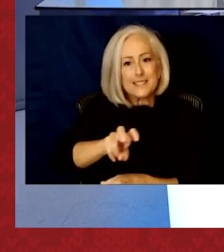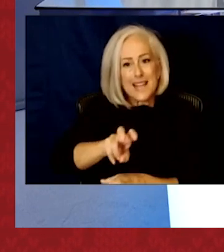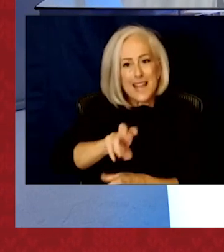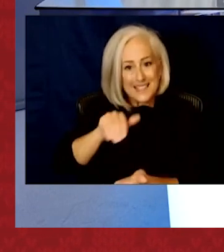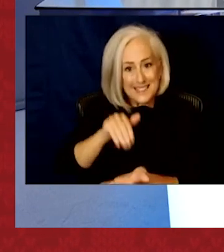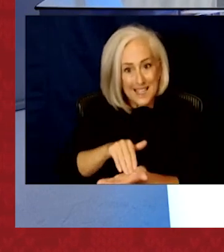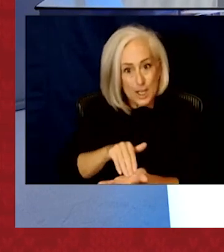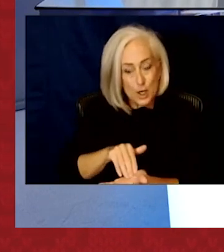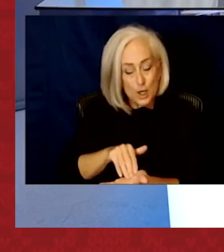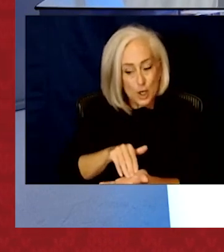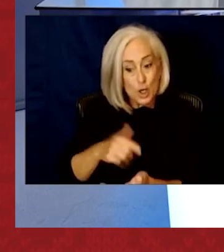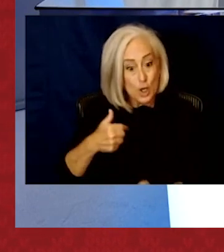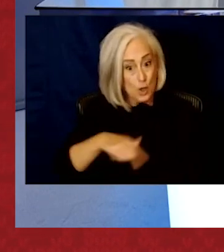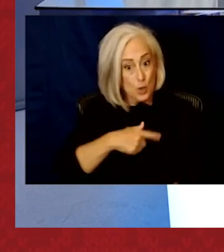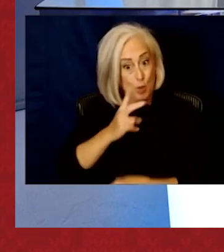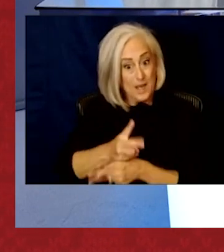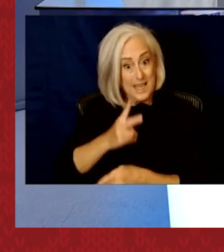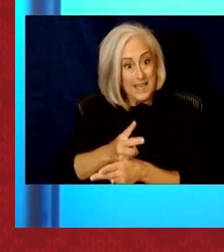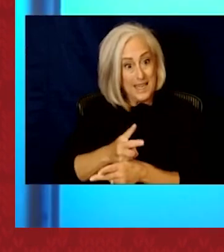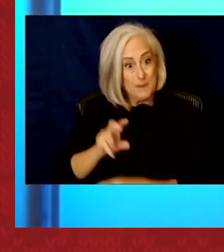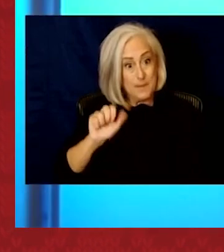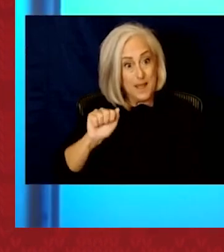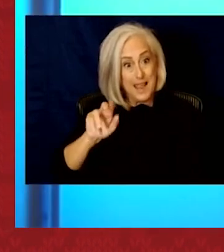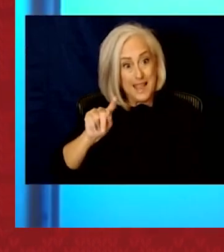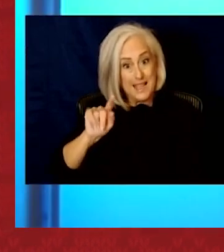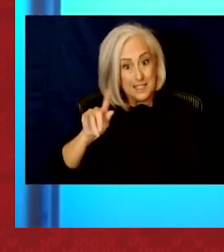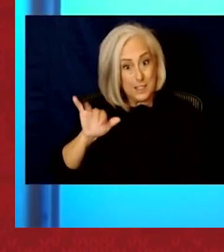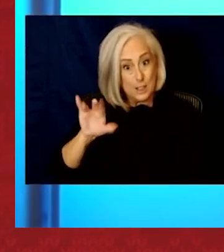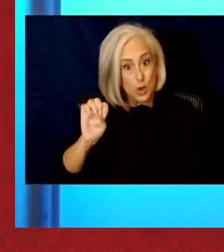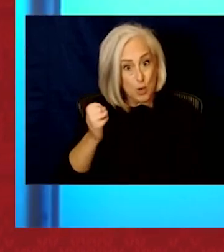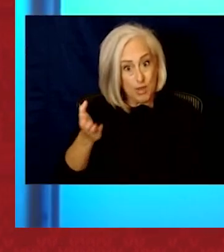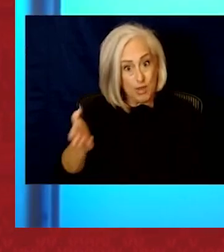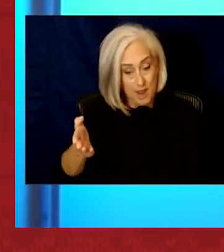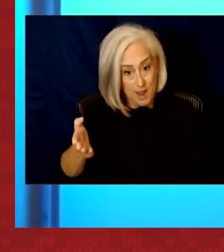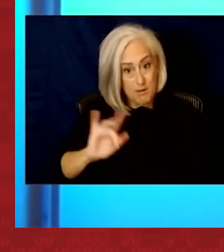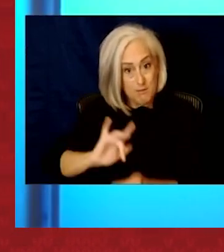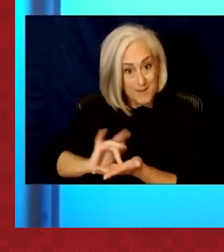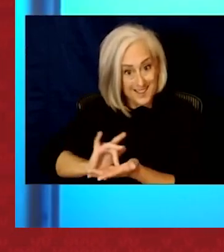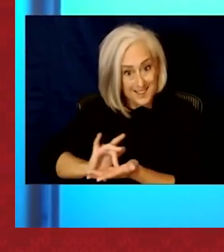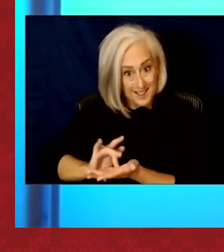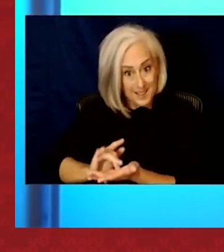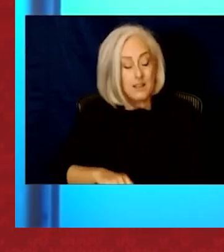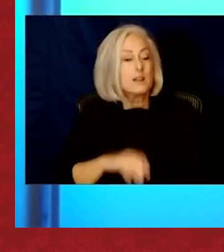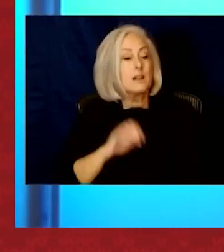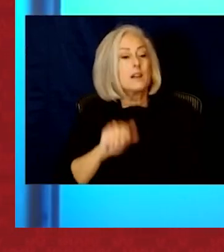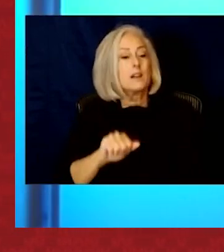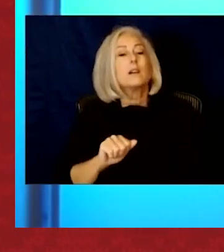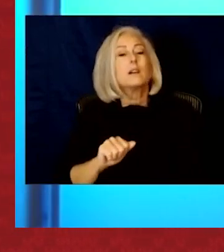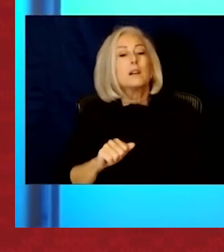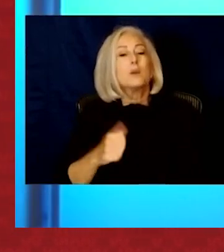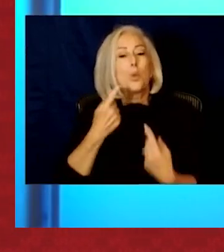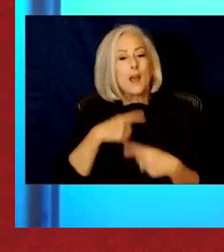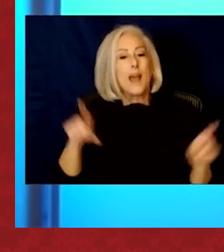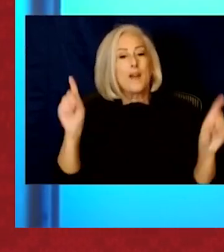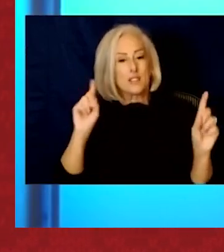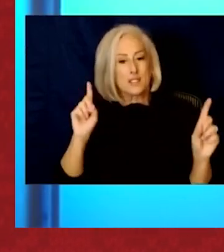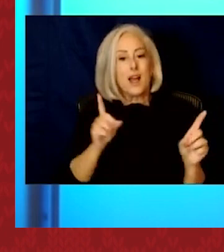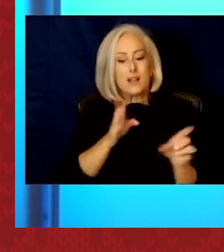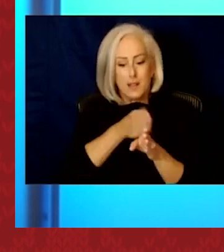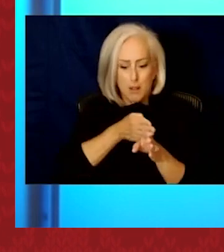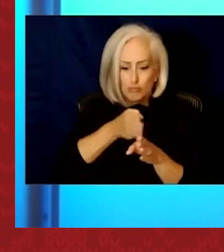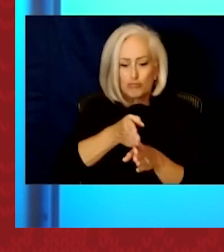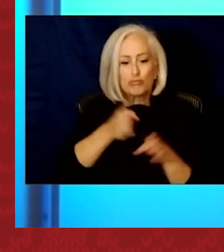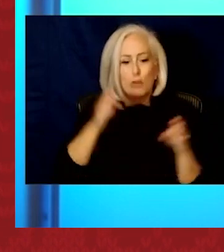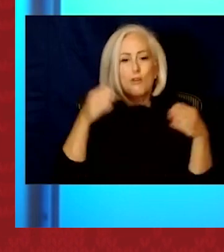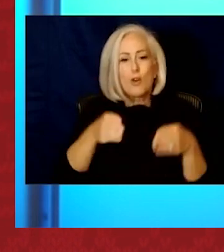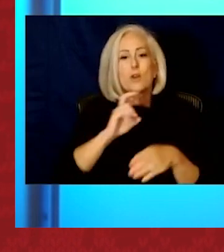venom, we keep the antidotes on hand? So yeah, we do advertise ourselves as a comprehensive or a designated snake bite center, and what that basically means